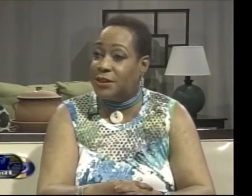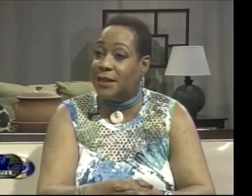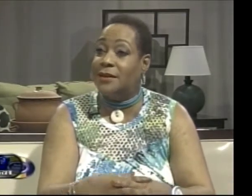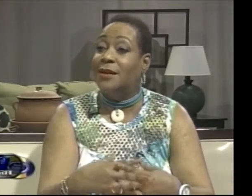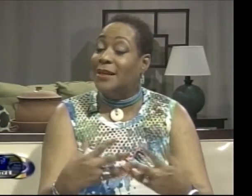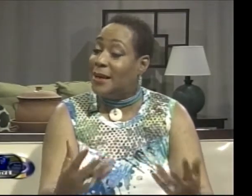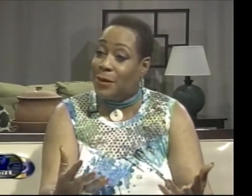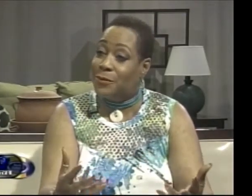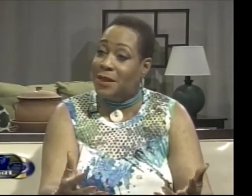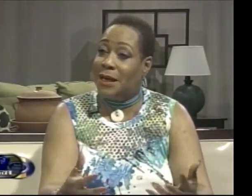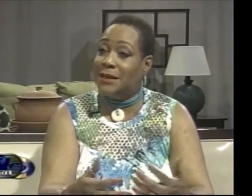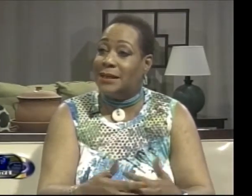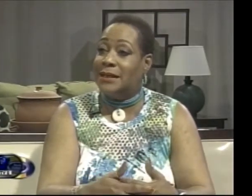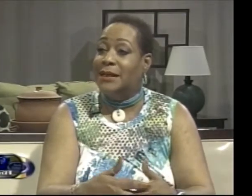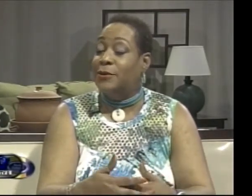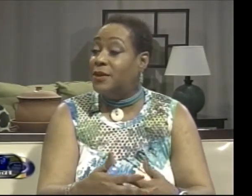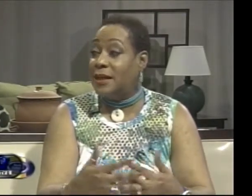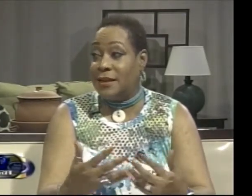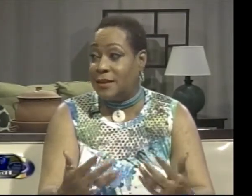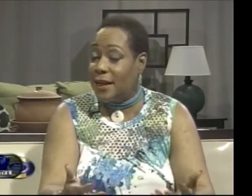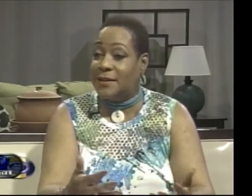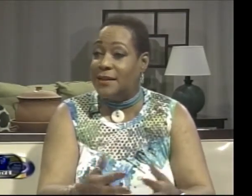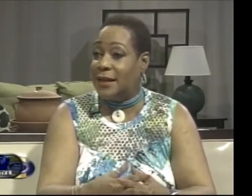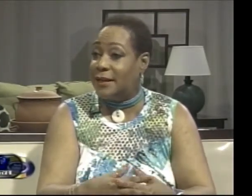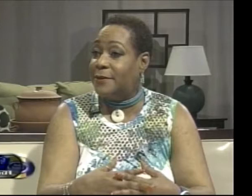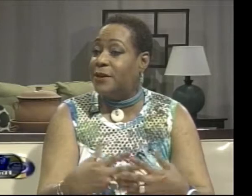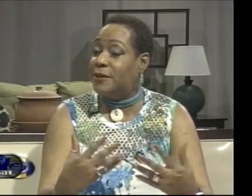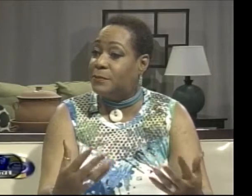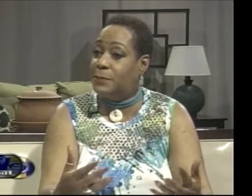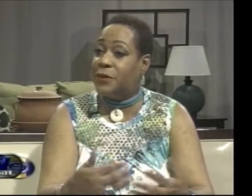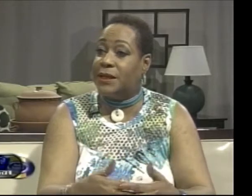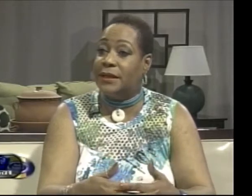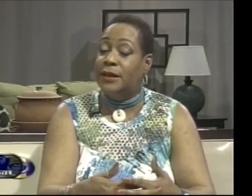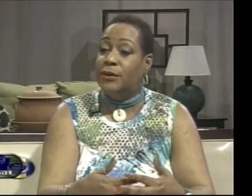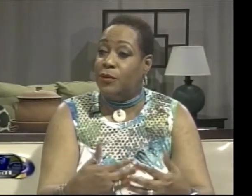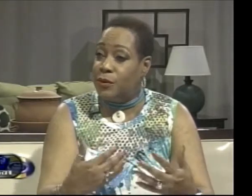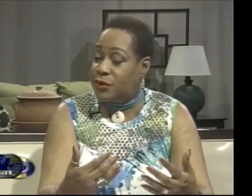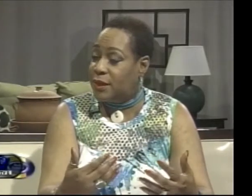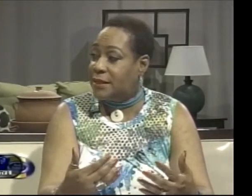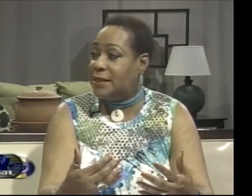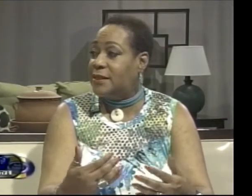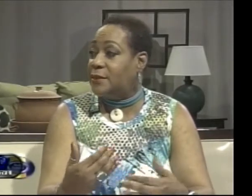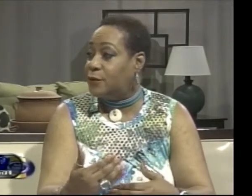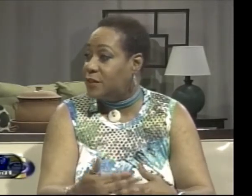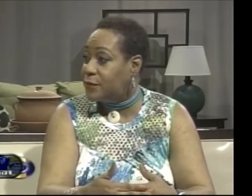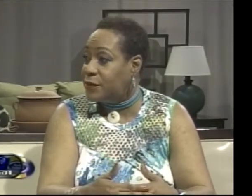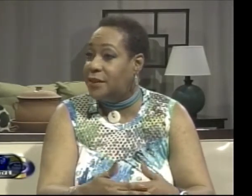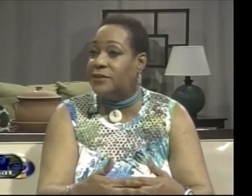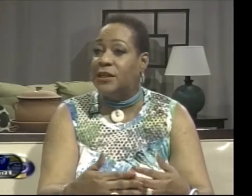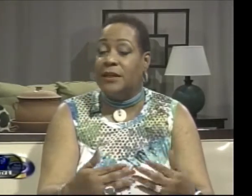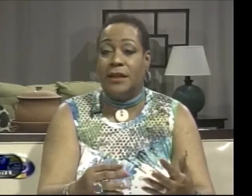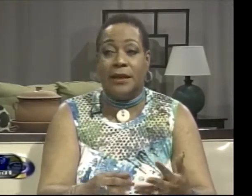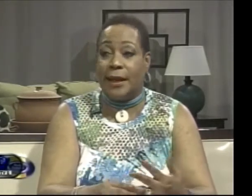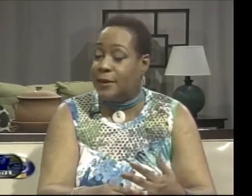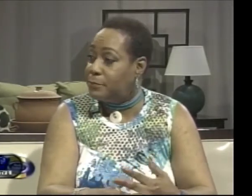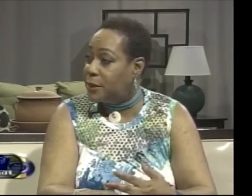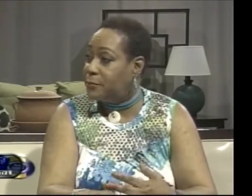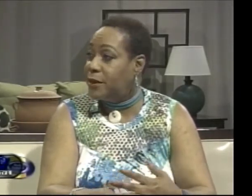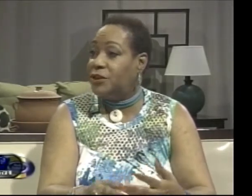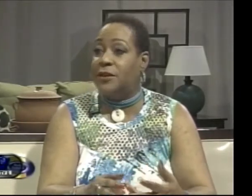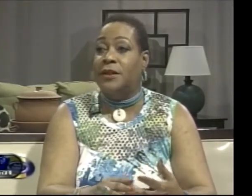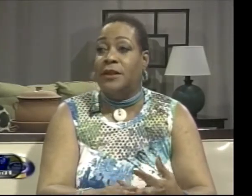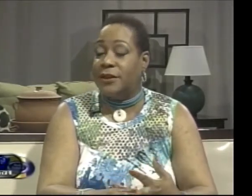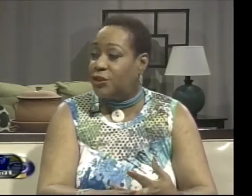Nigel Taylor came up with the idea. We think it's an excellent idea because people can also get tested for syphilis. They can get their